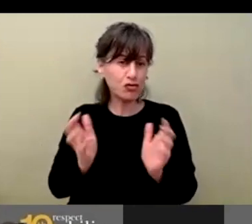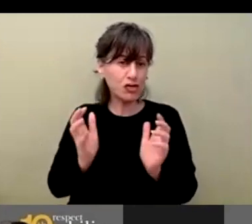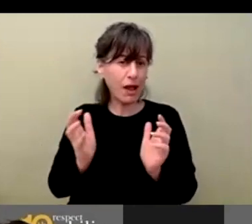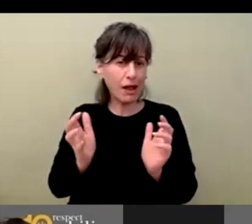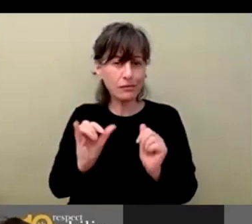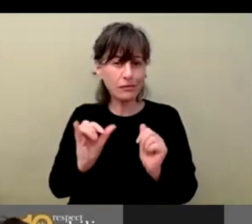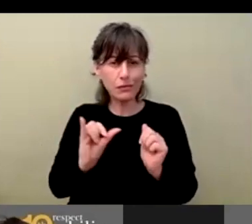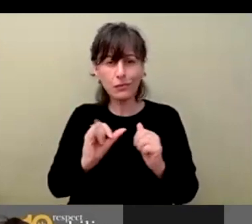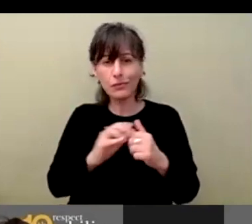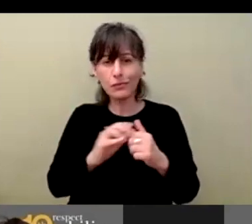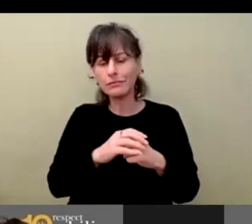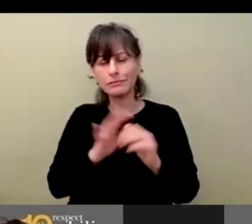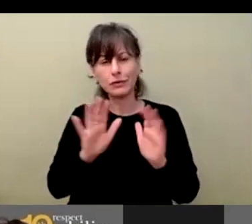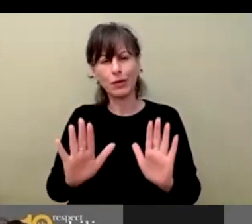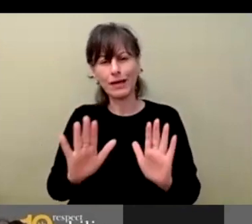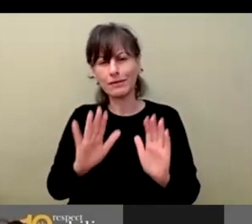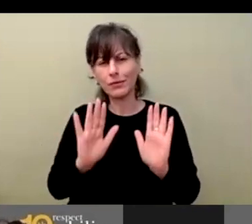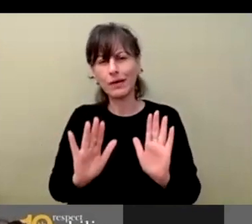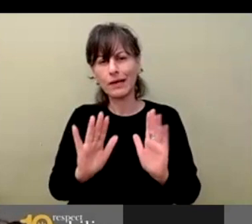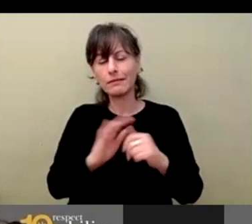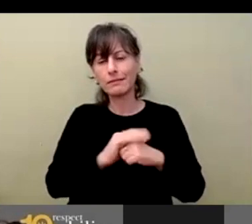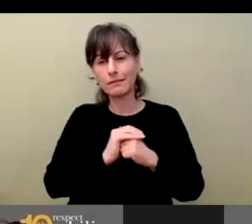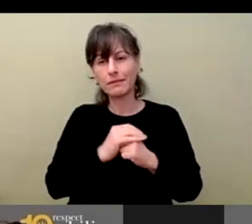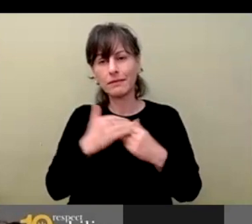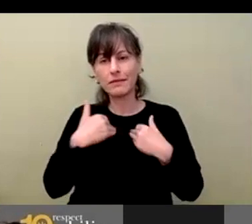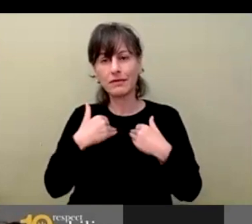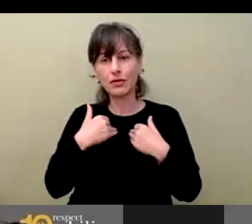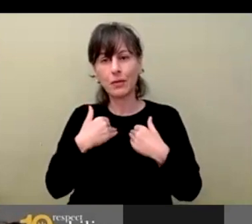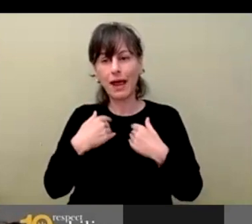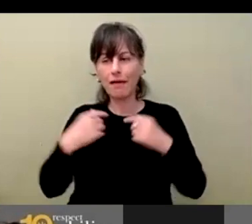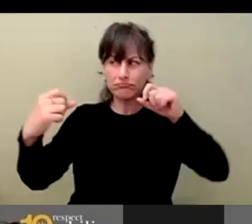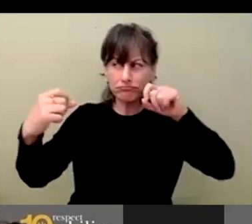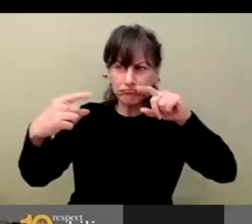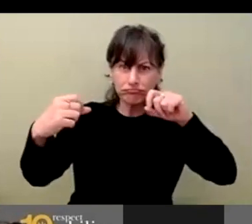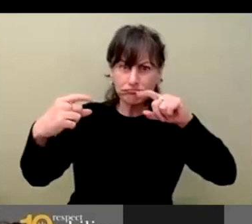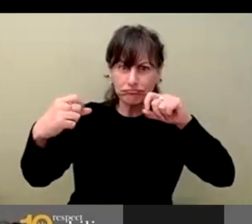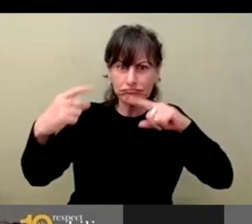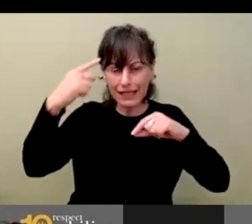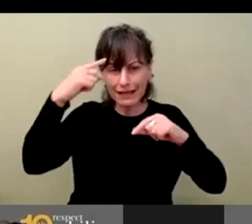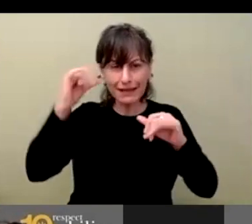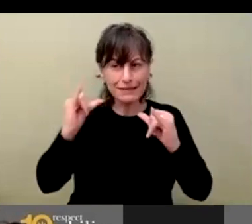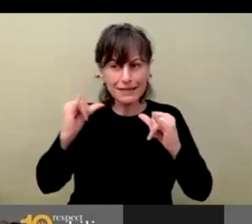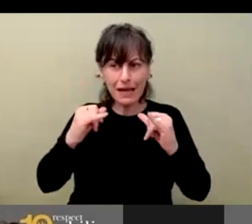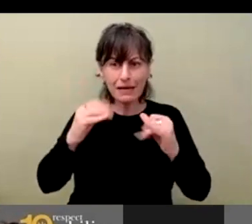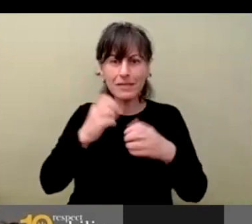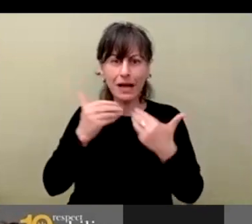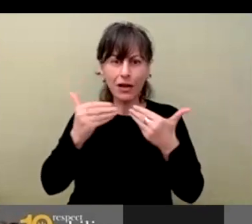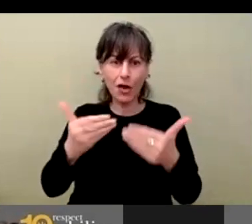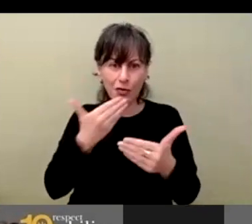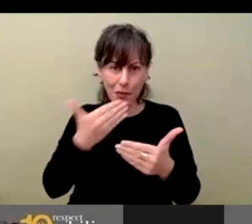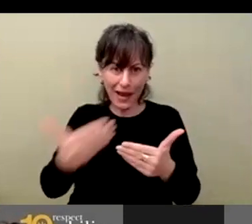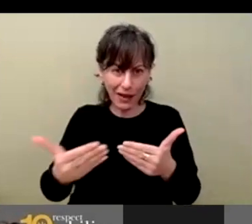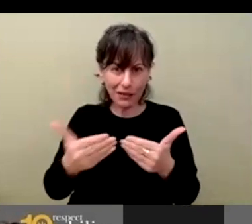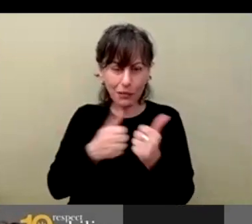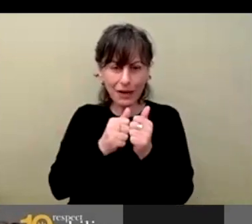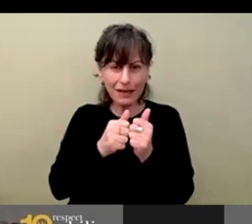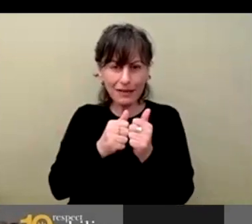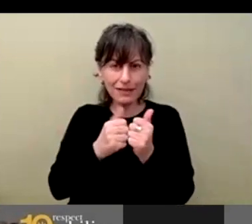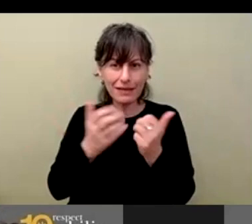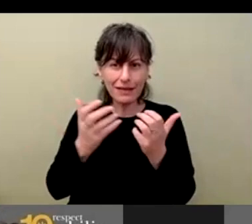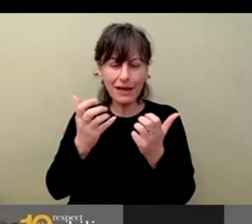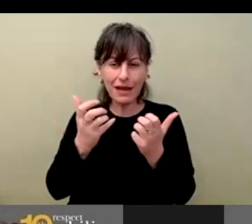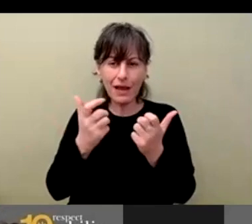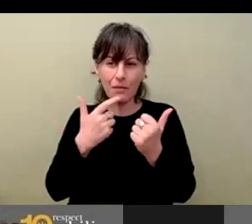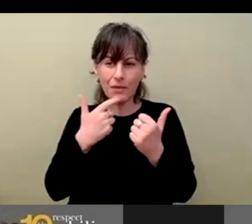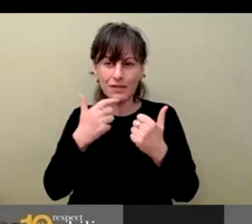it's really, really great to have like-minded people who you get along with. I want to say that Rostam